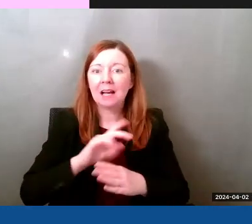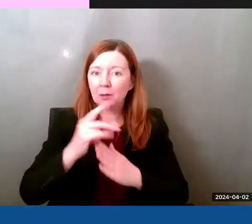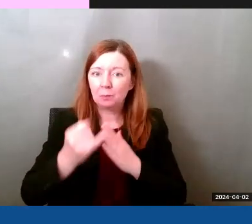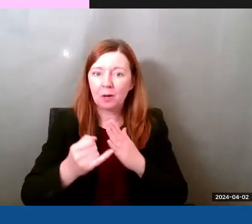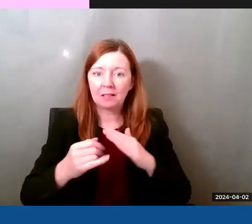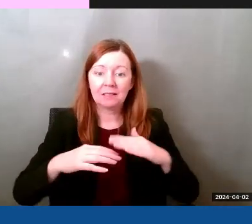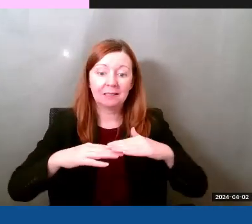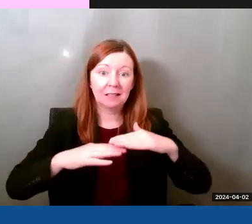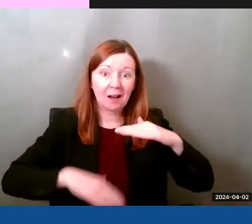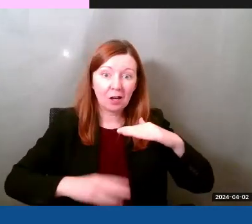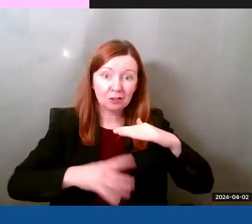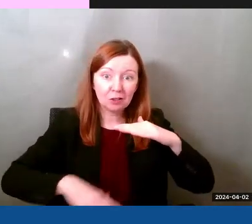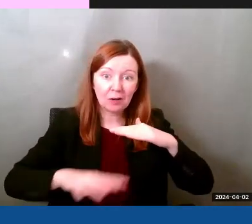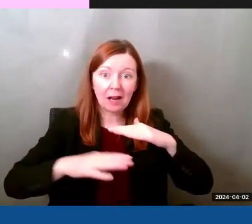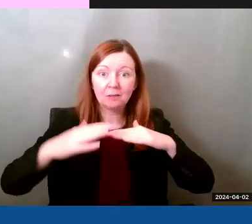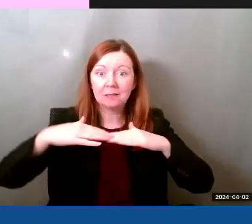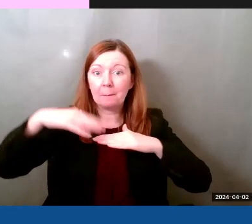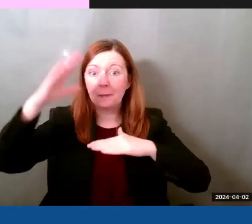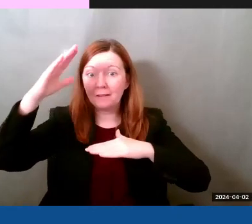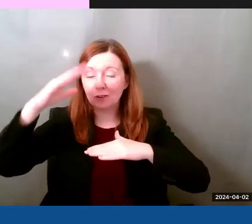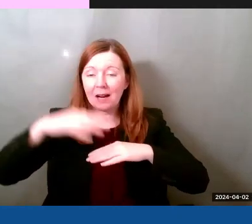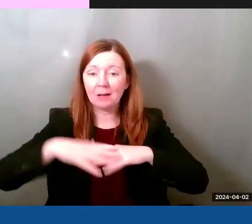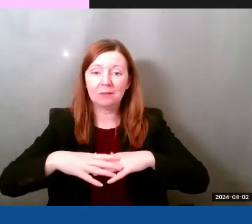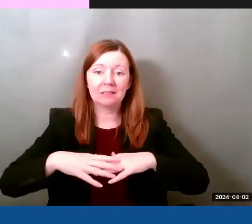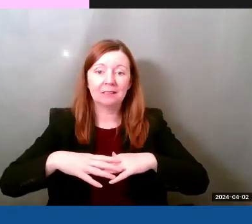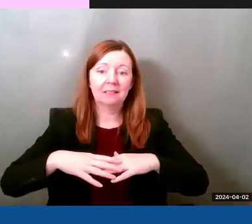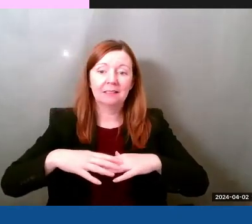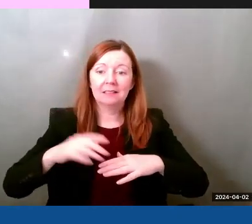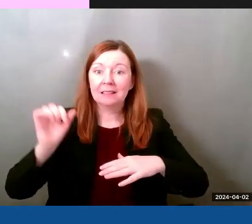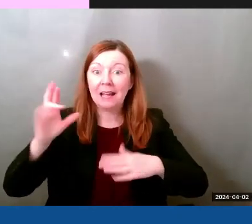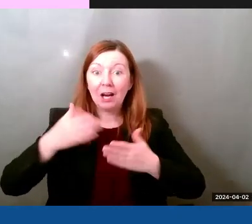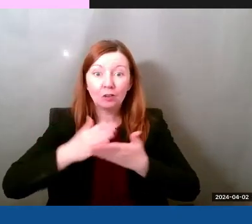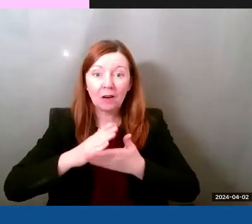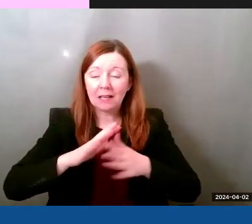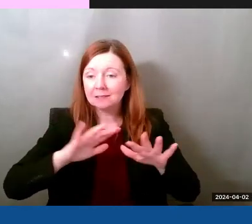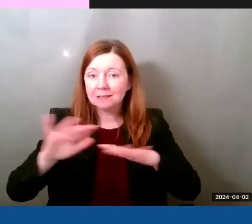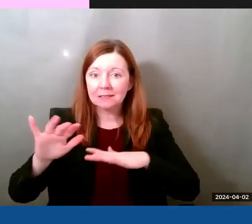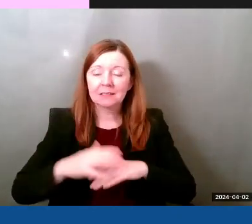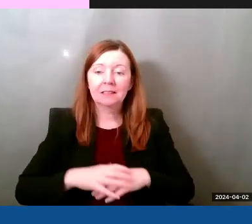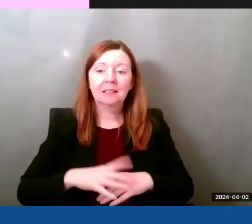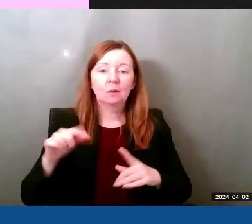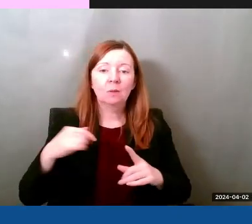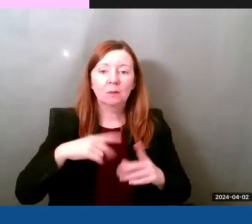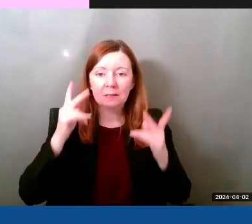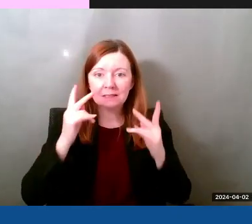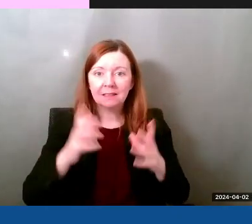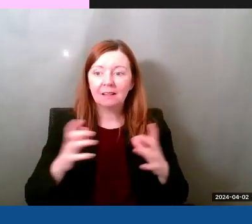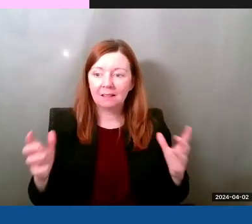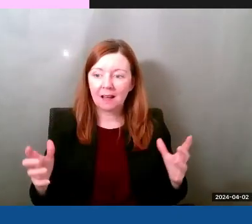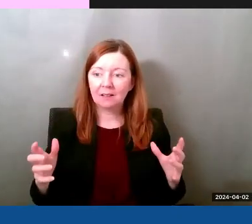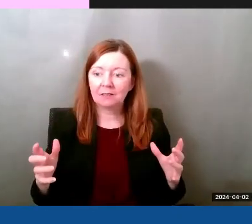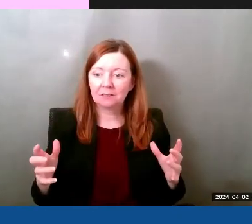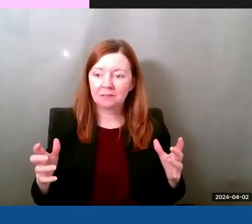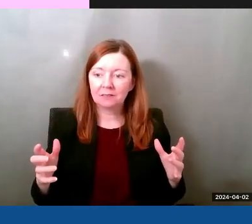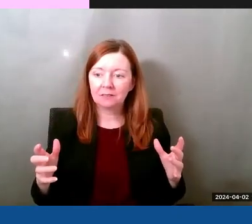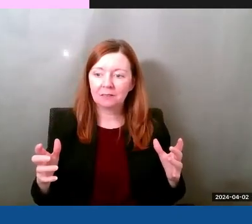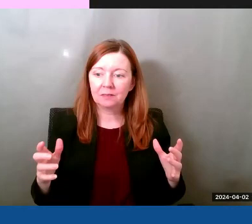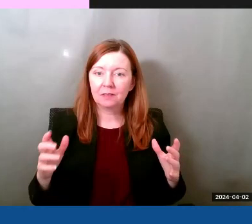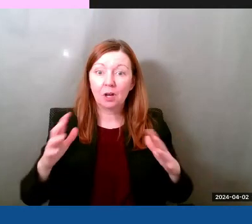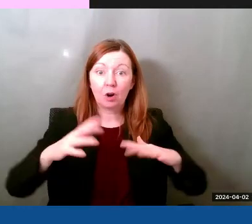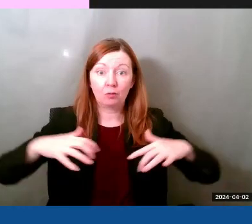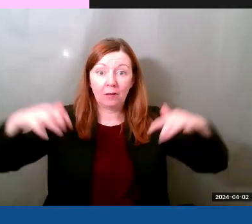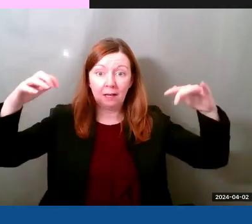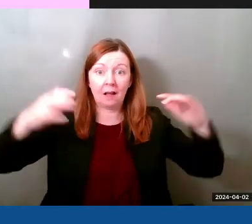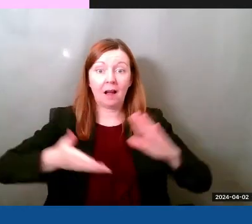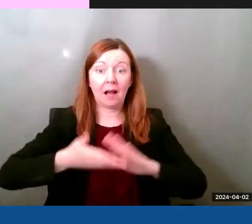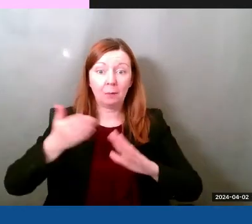underground, above ground, skies, air rights. And when we see a lot of arena